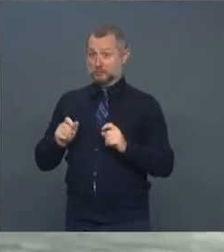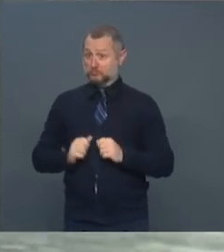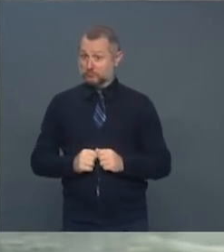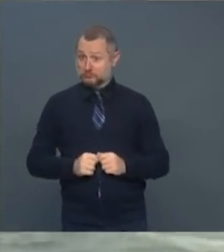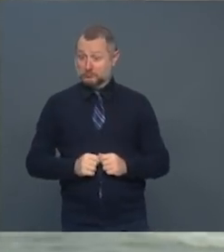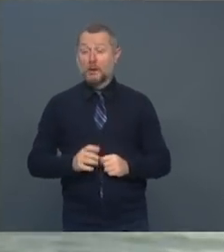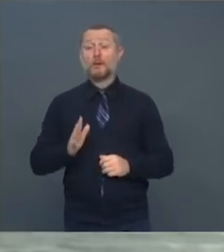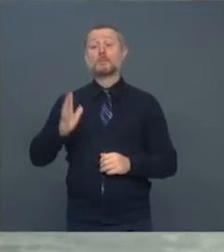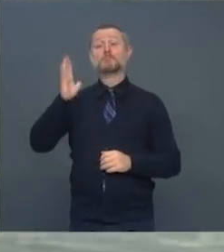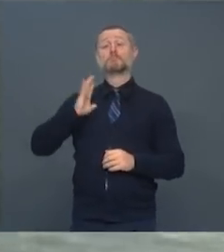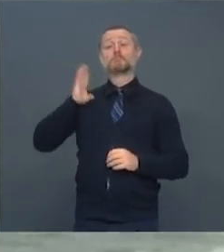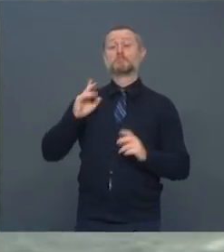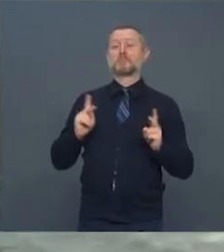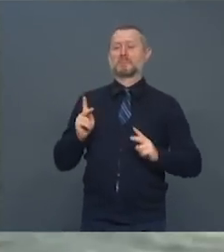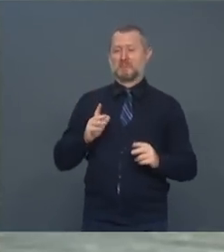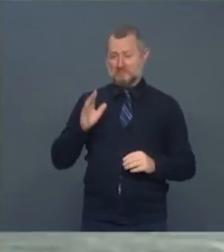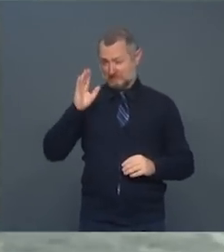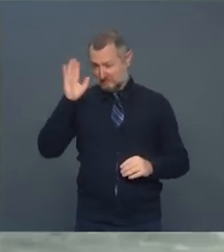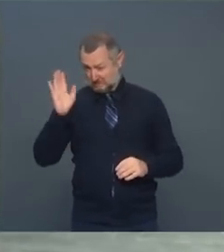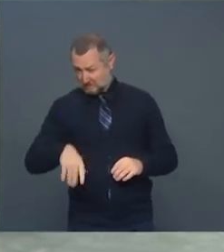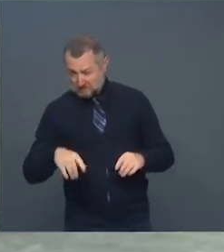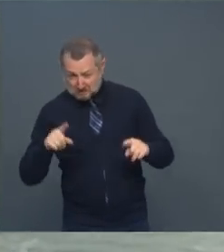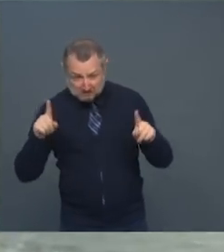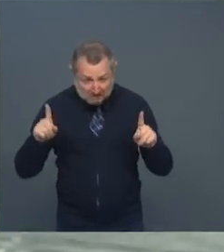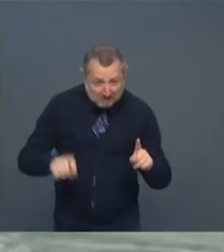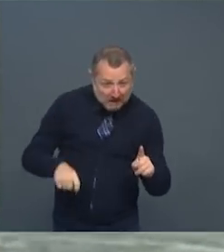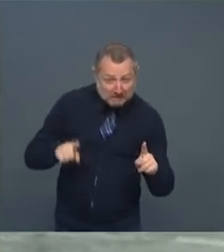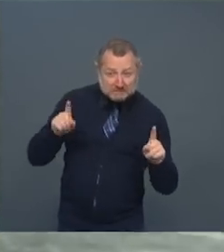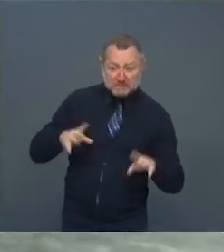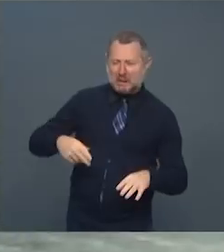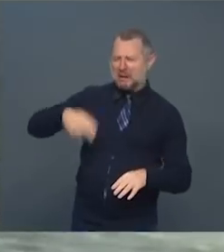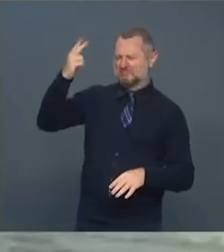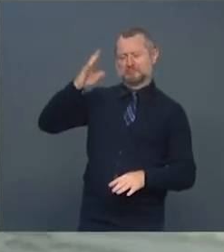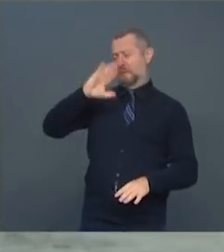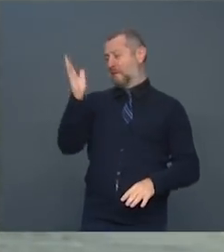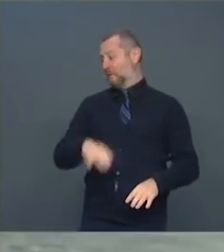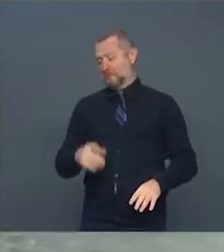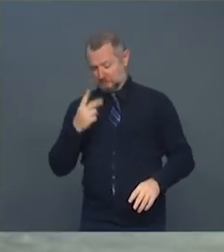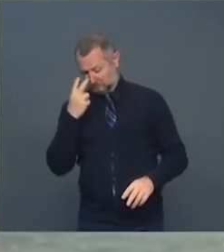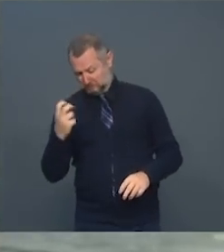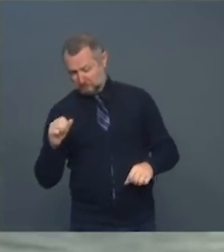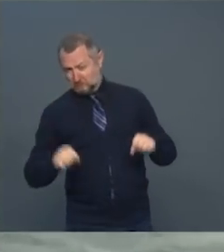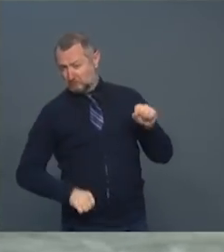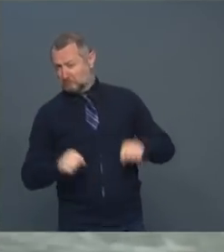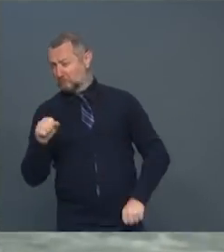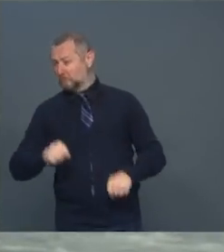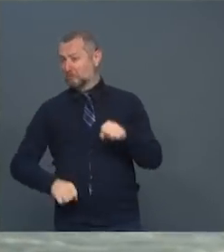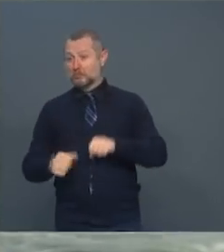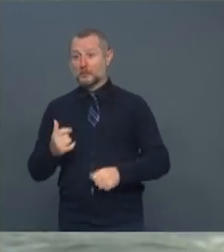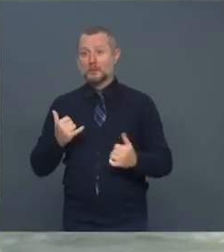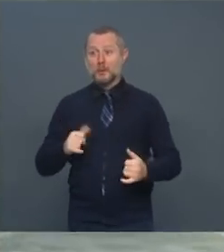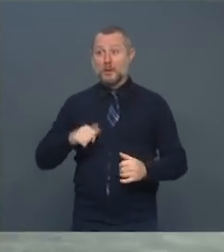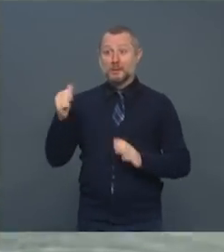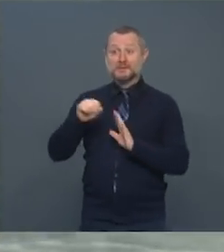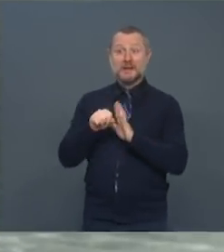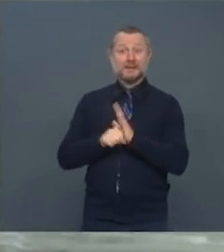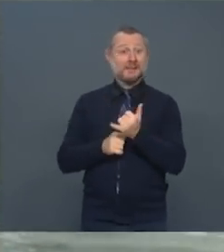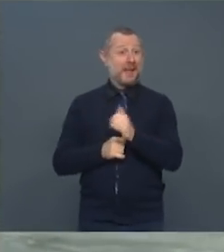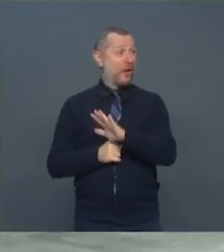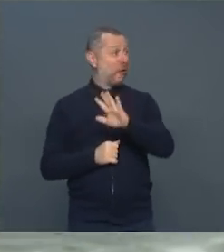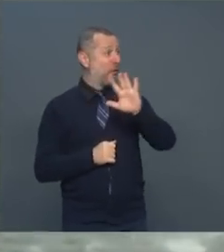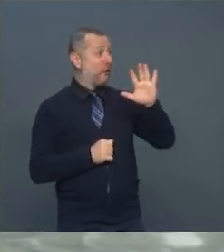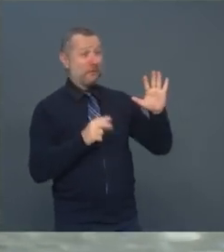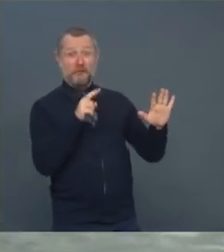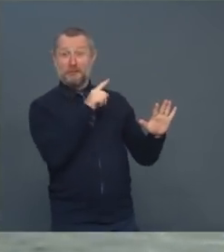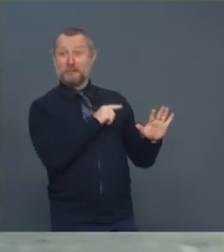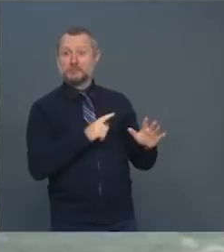talked about testing like this before. And many of the other states are still struggling because, frankly, they haven't been